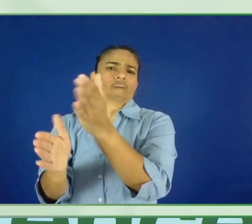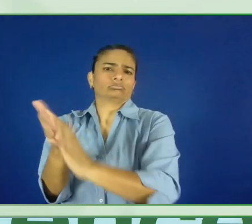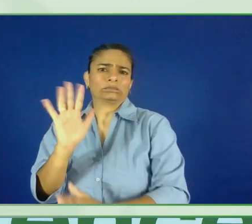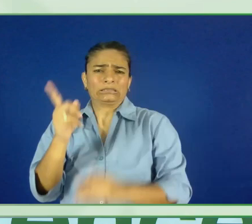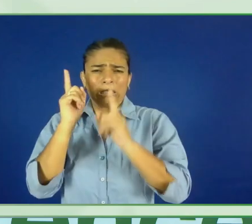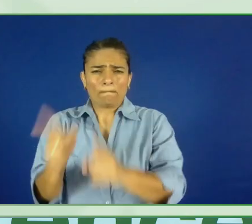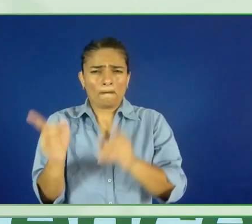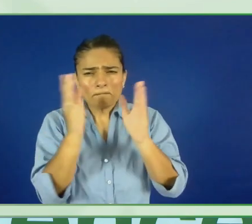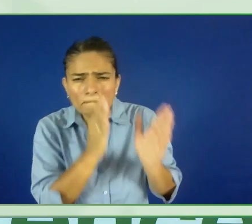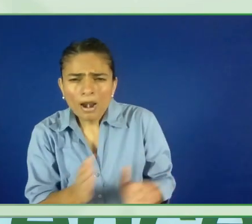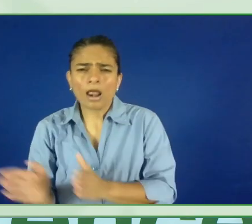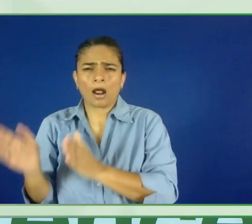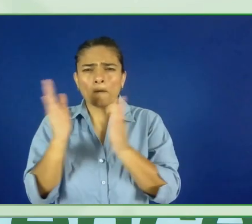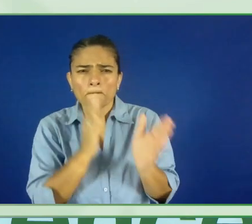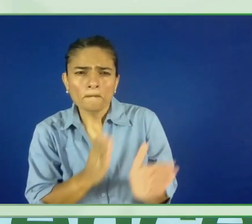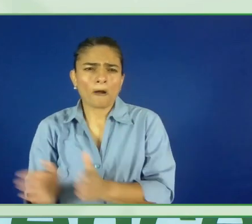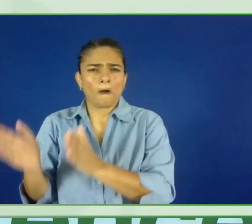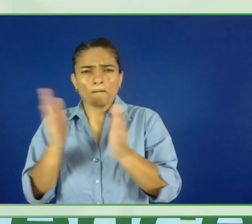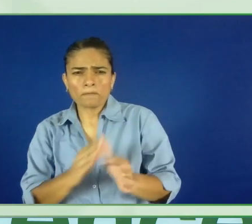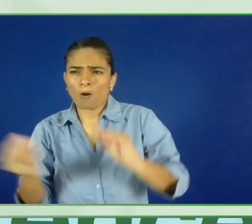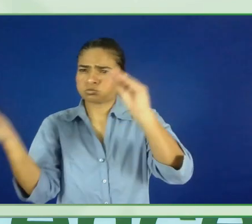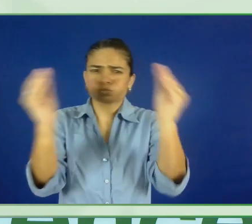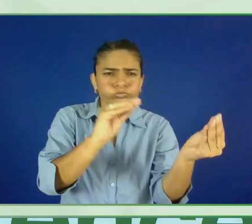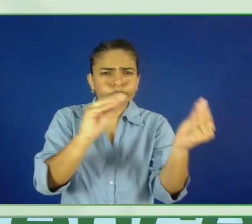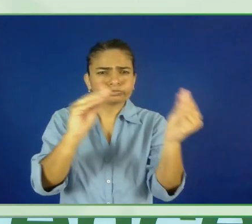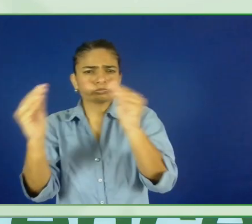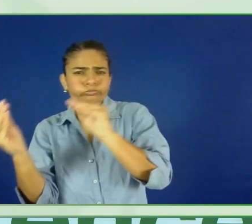is for us is already 2 years.